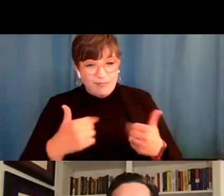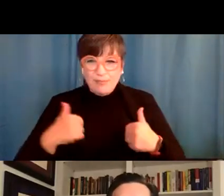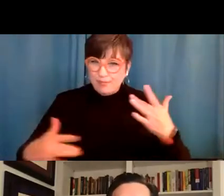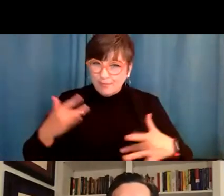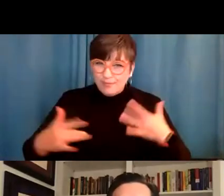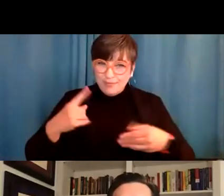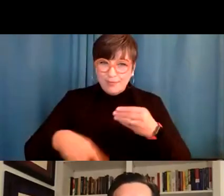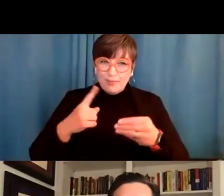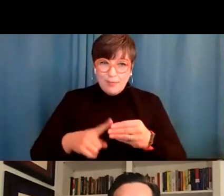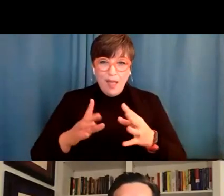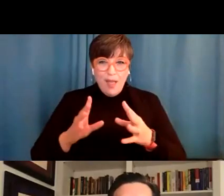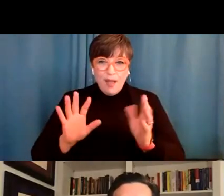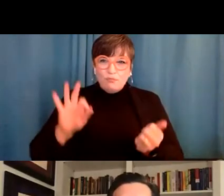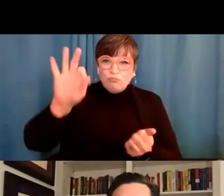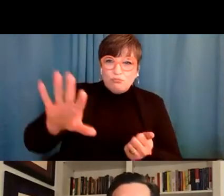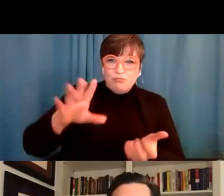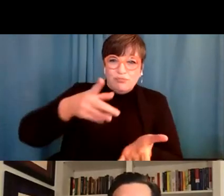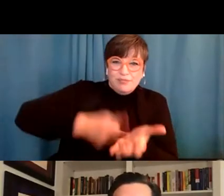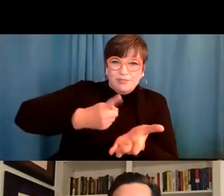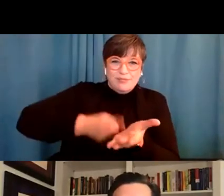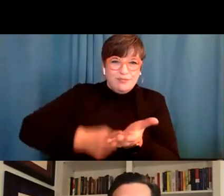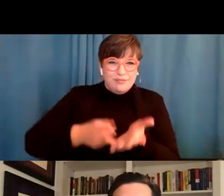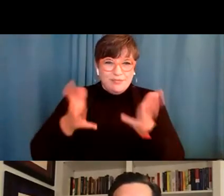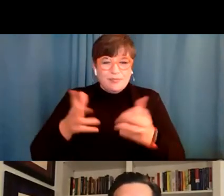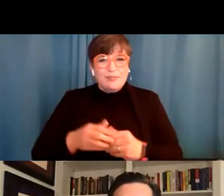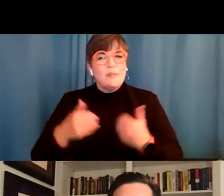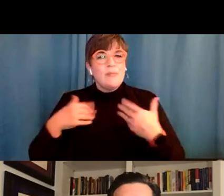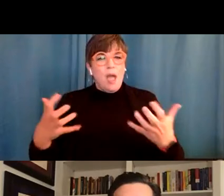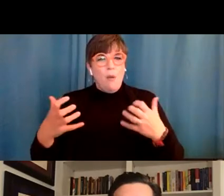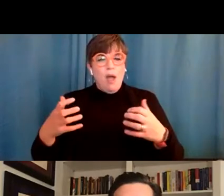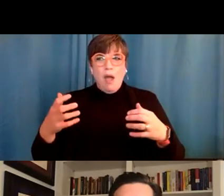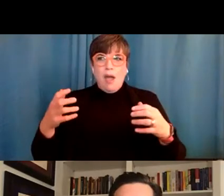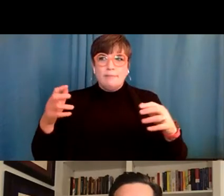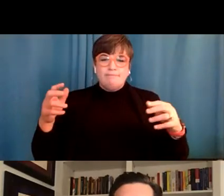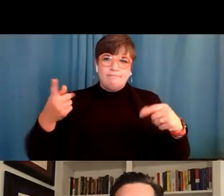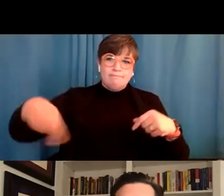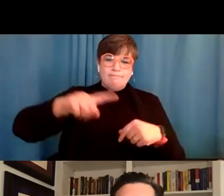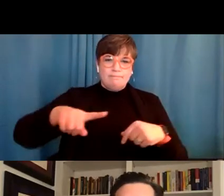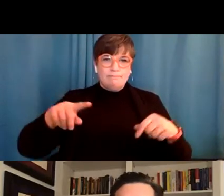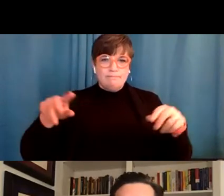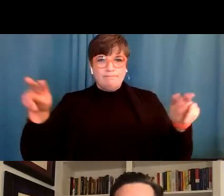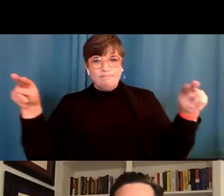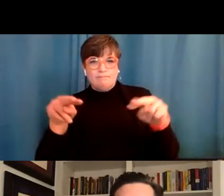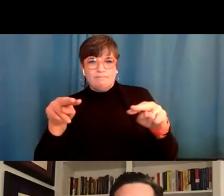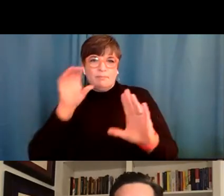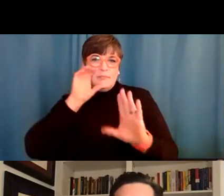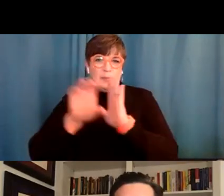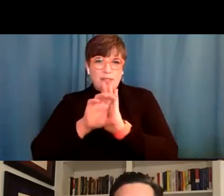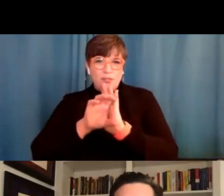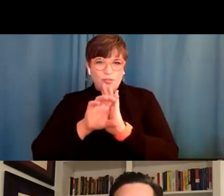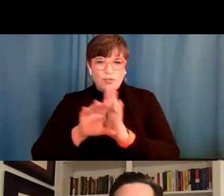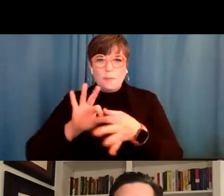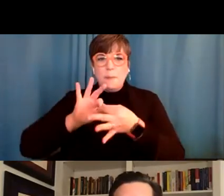the ongoing conversation. And I'd like to draw everyone's attention to an image that appeared alongside Heather Shabbat's